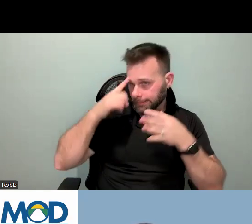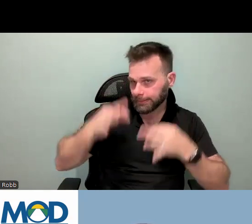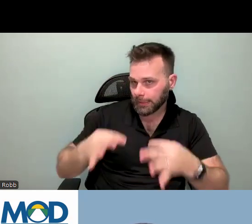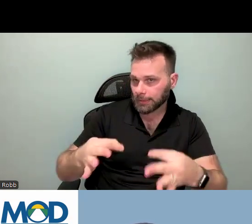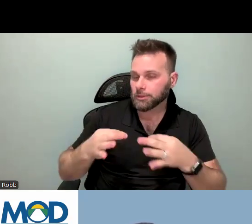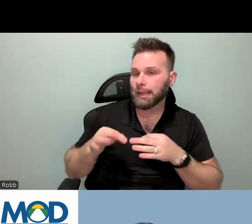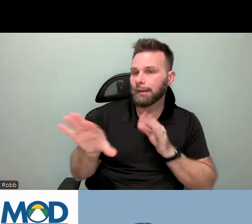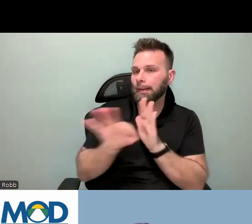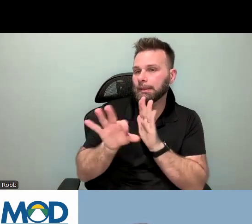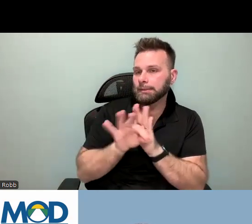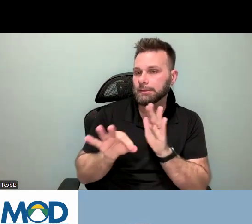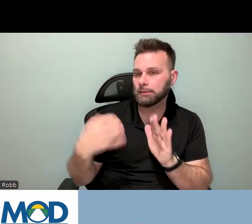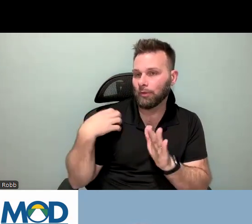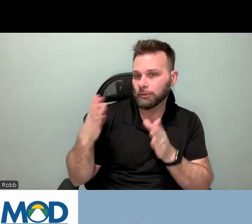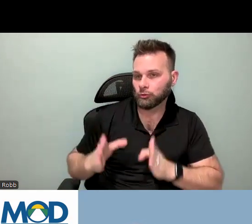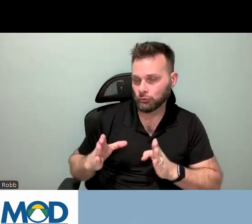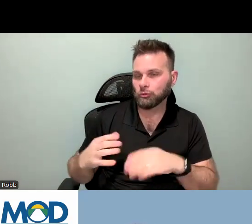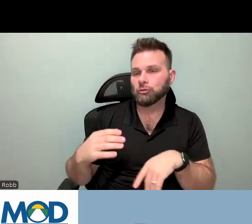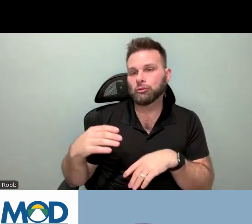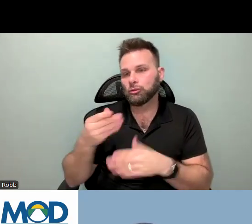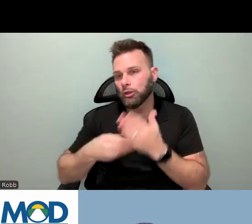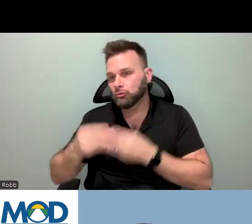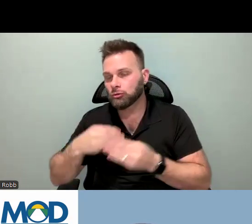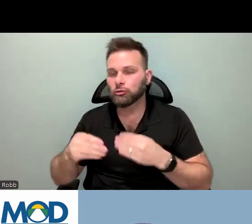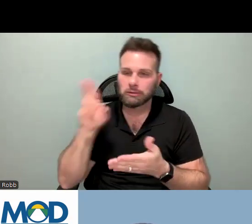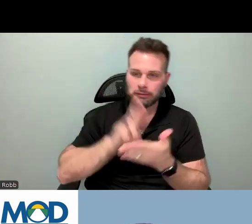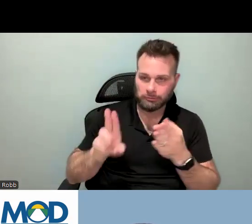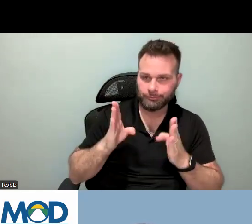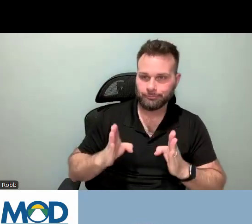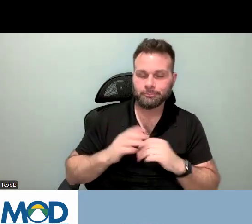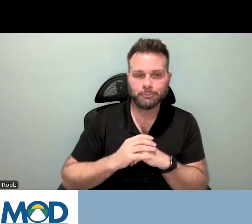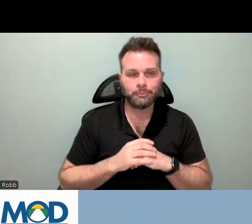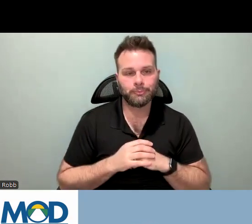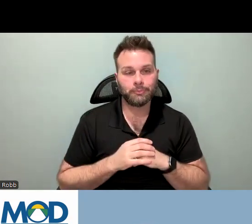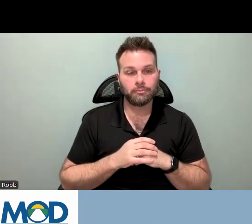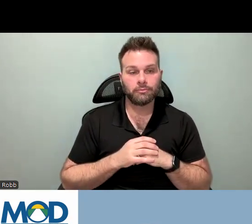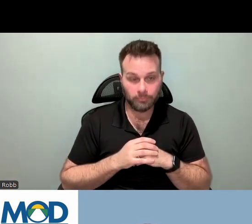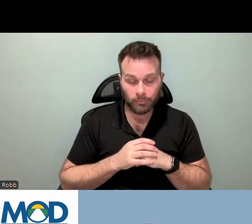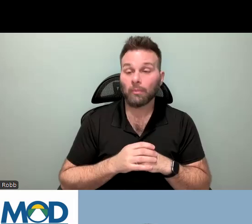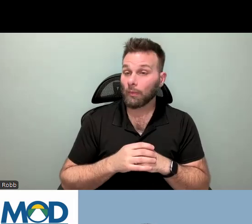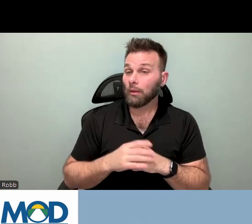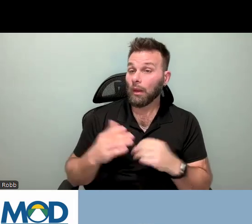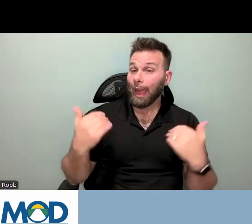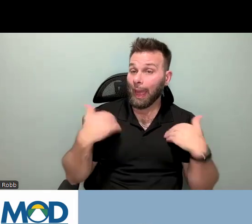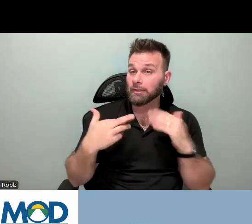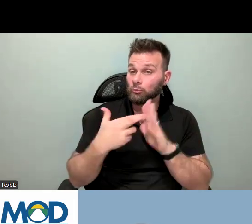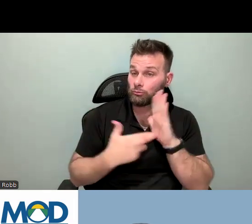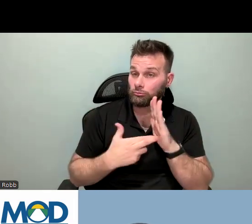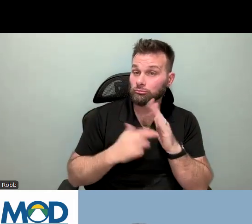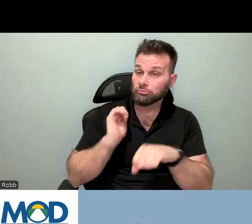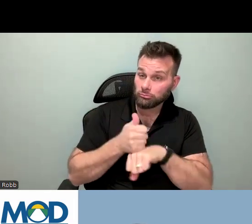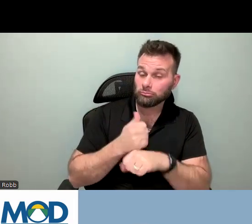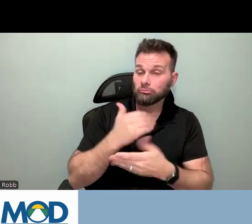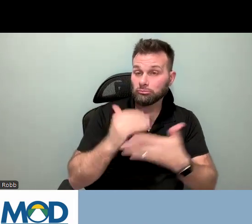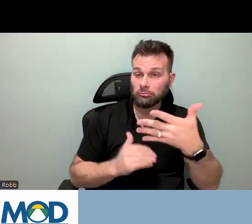for electing officers like the chairperson, treasurer, or secretary. By having these guidelines in place, the COD can focus on its